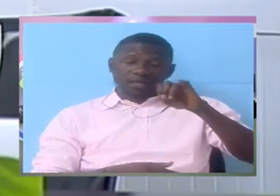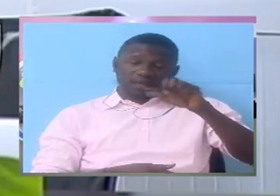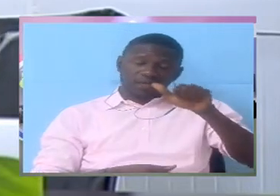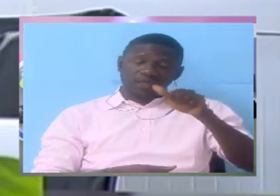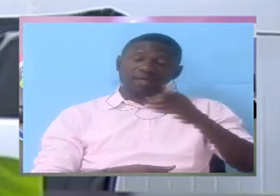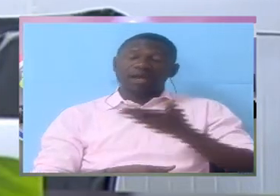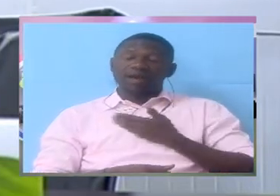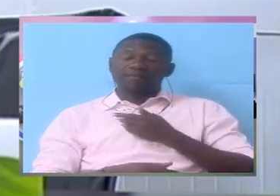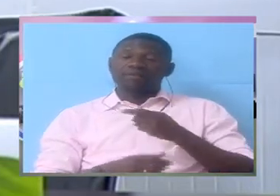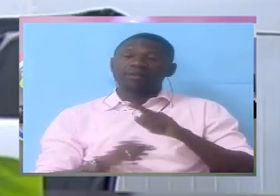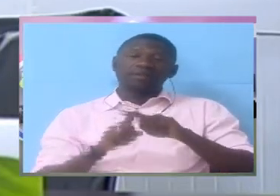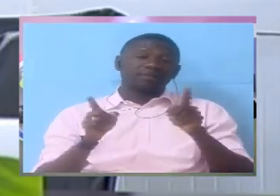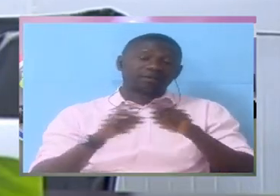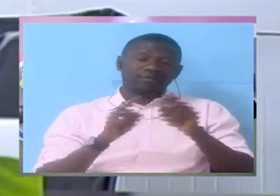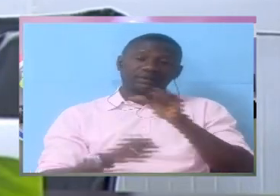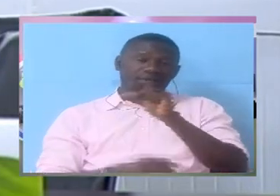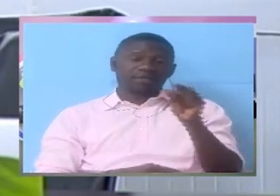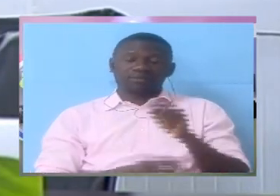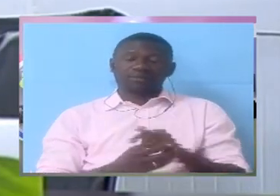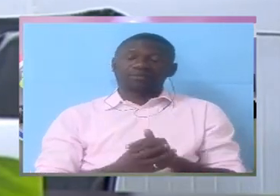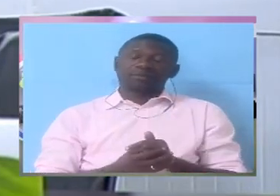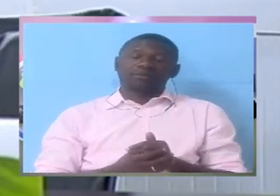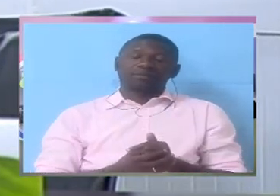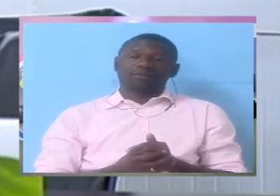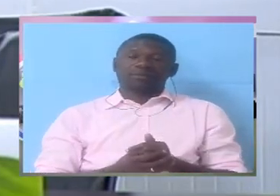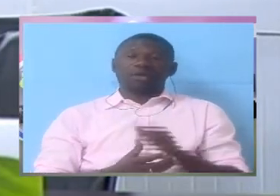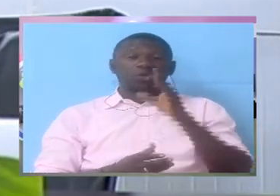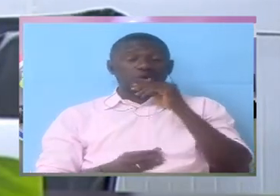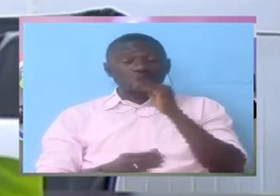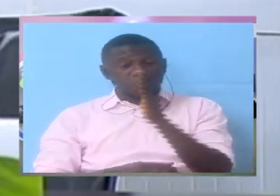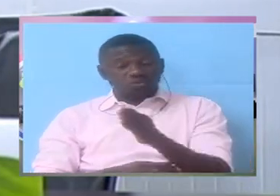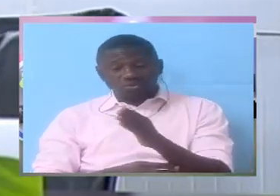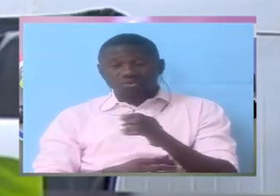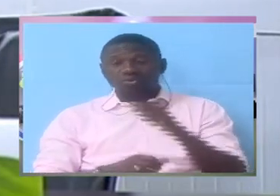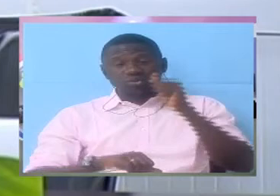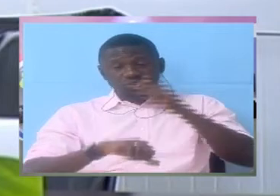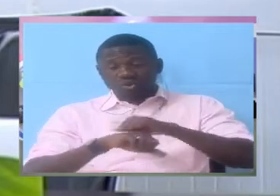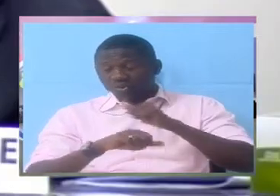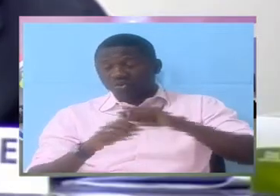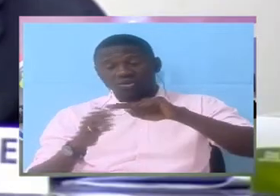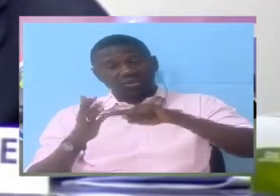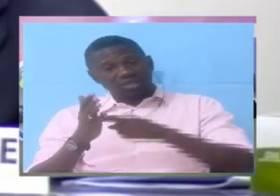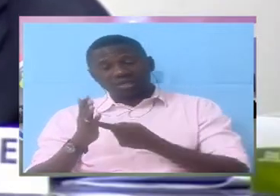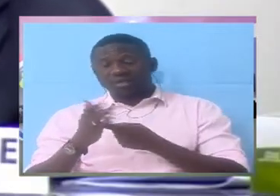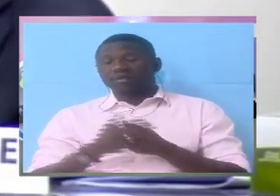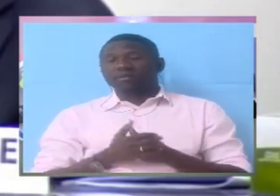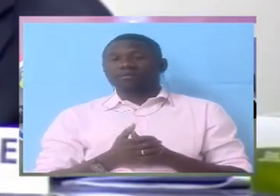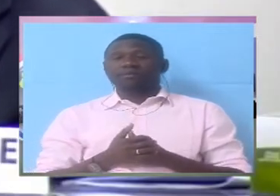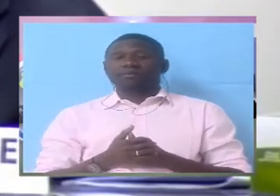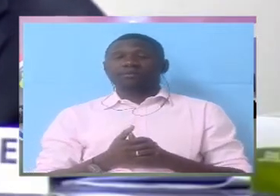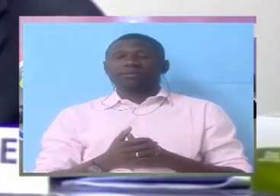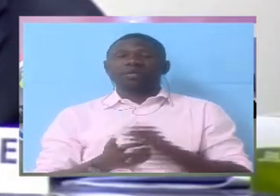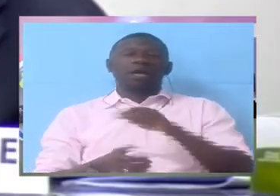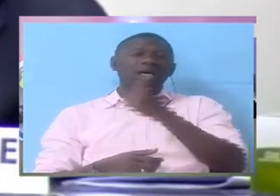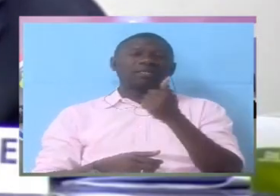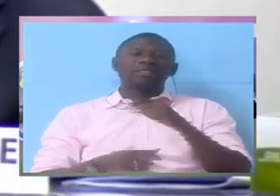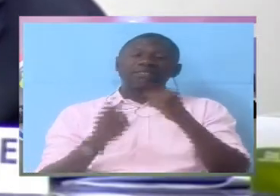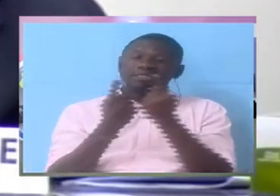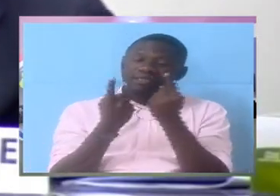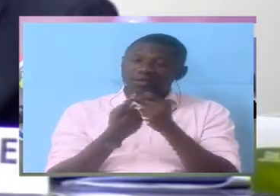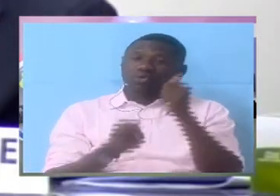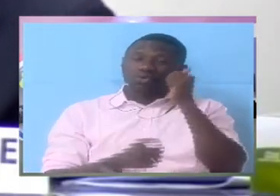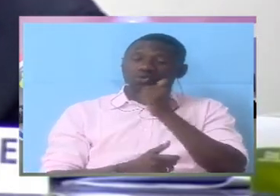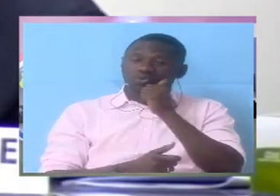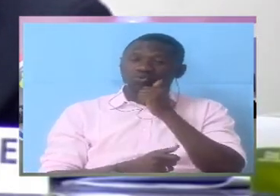Talk through center. NIA told Jamal Sotobari. And the tool that was used to